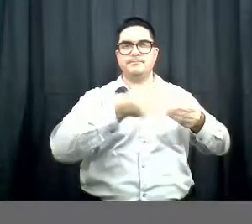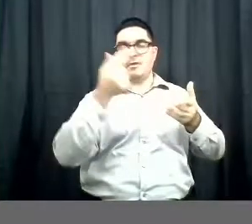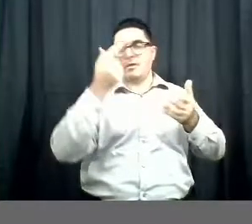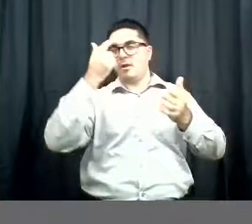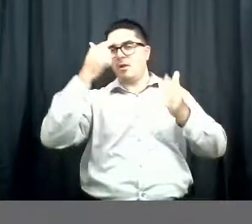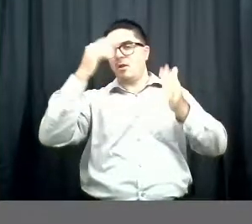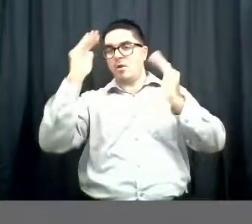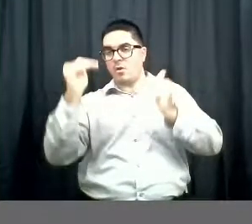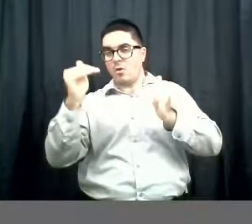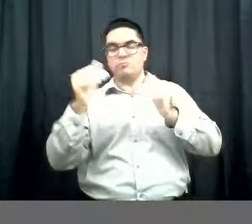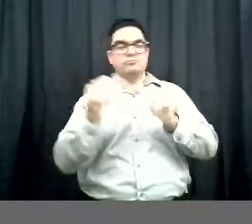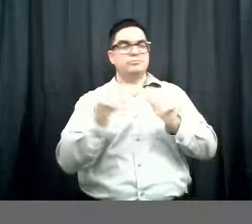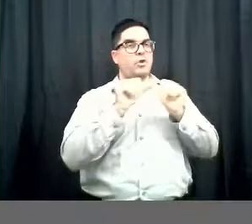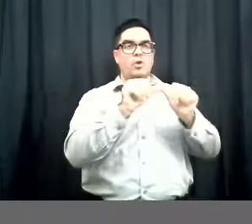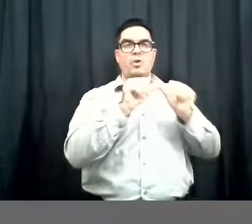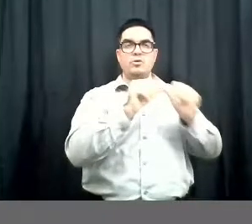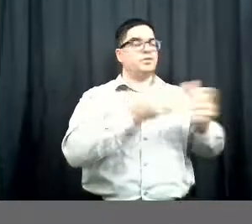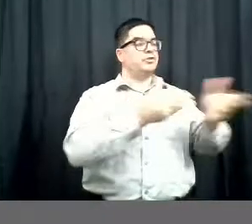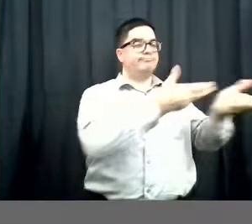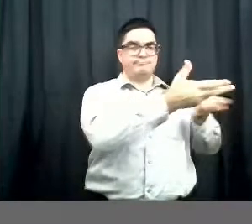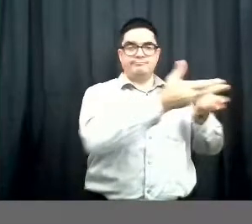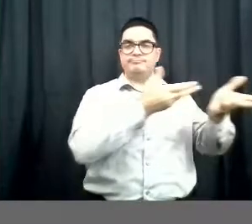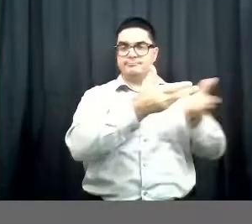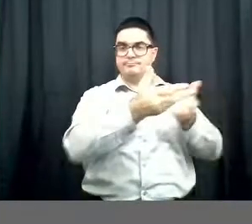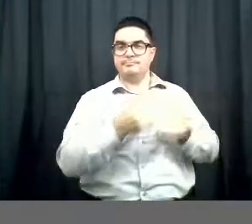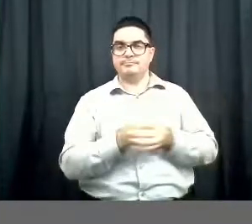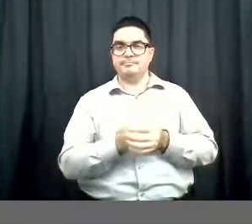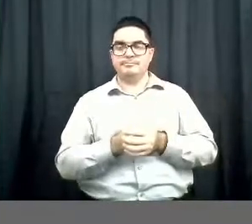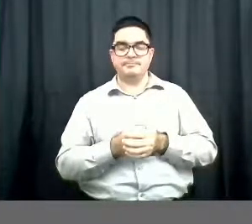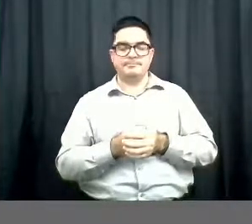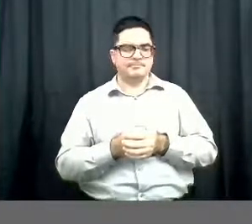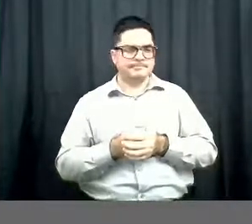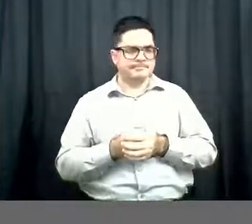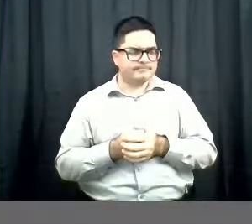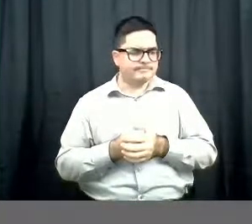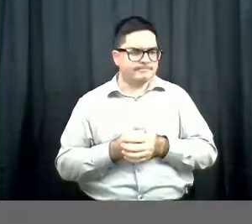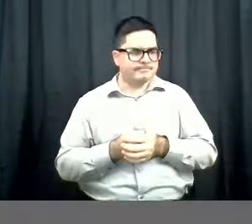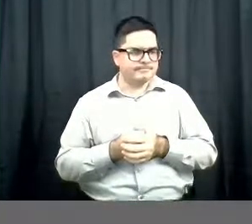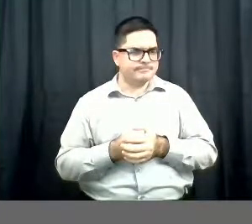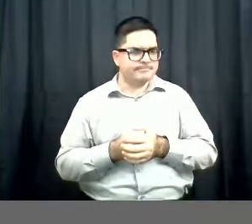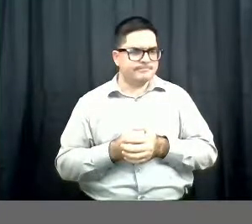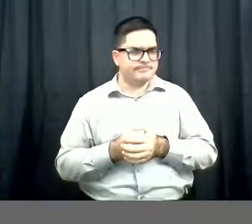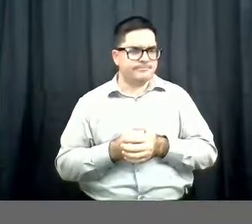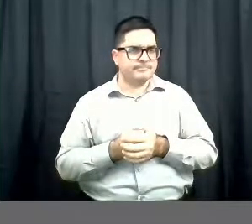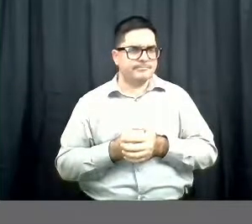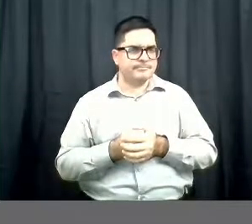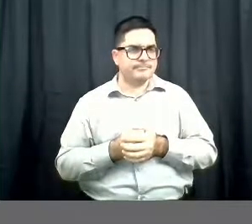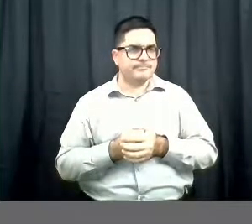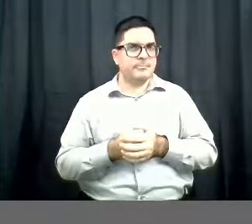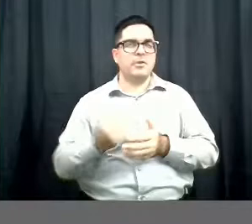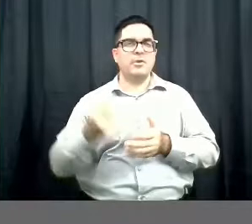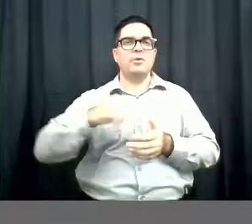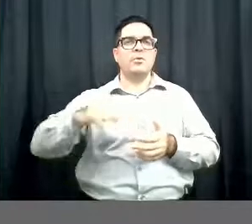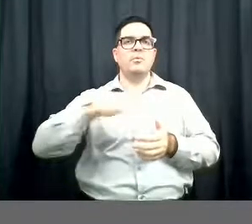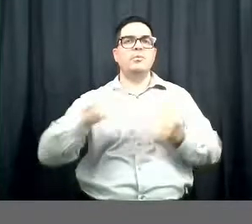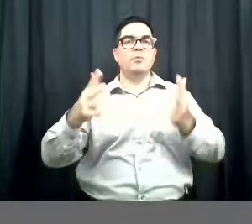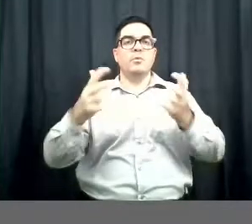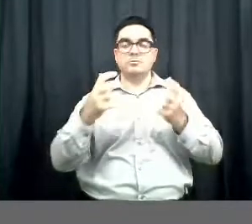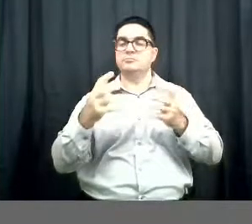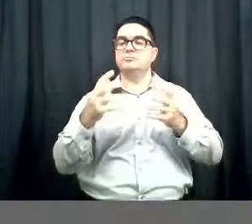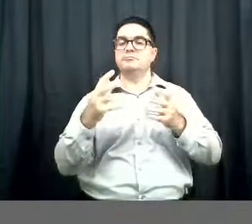discussions. As to the monolines, we respect them very, very much. We do want them to be part of the process. They've